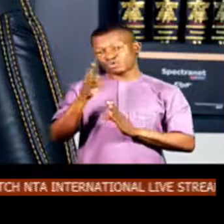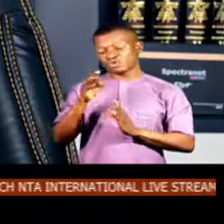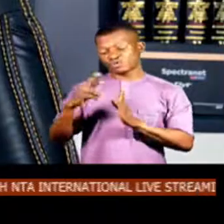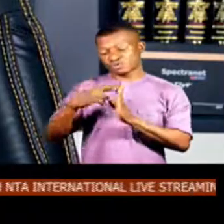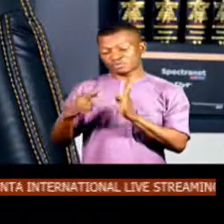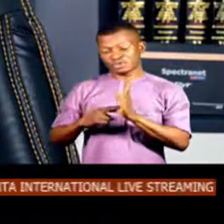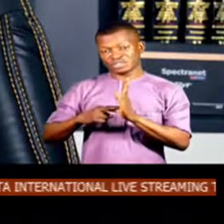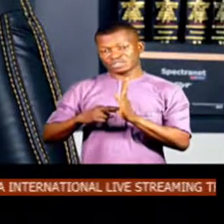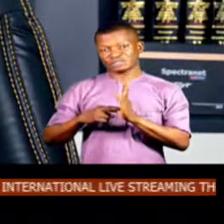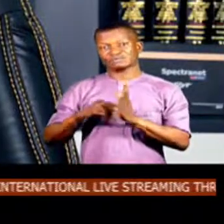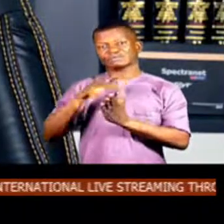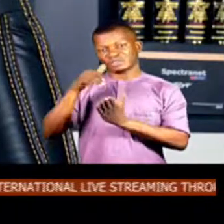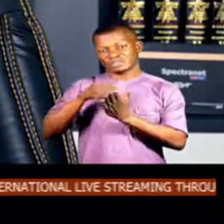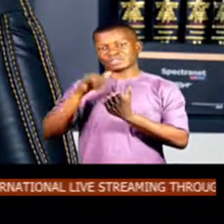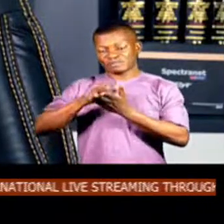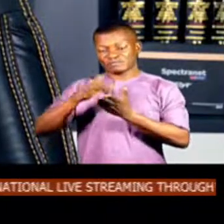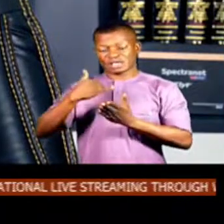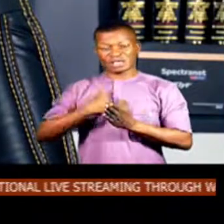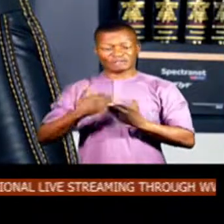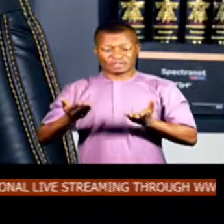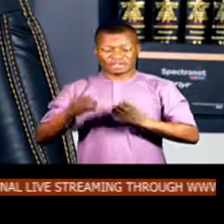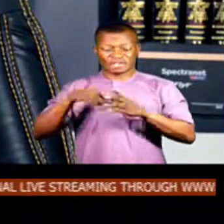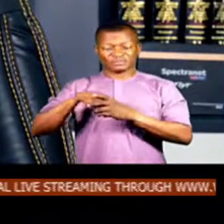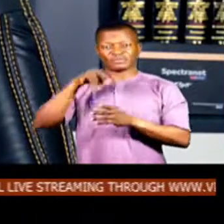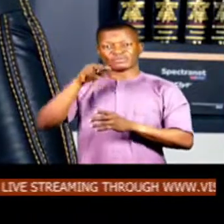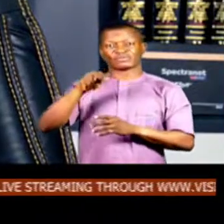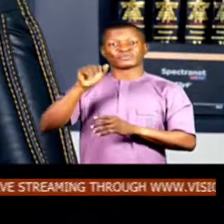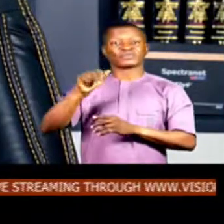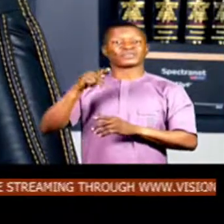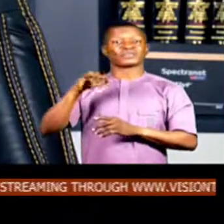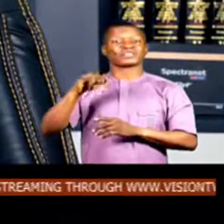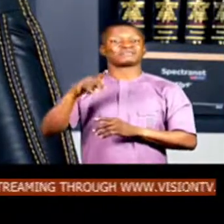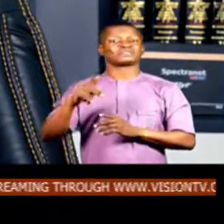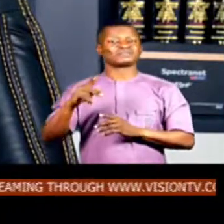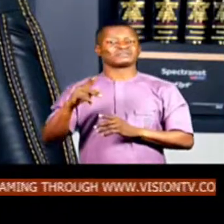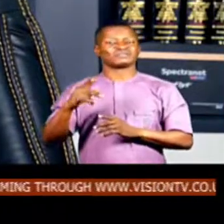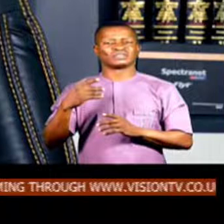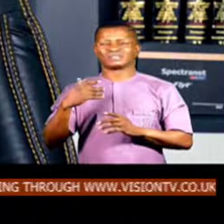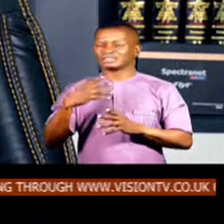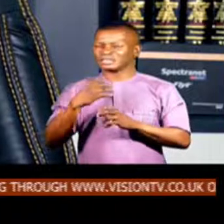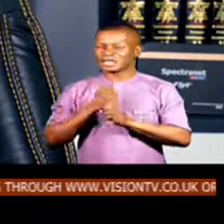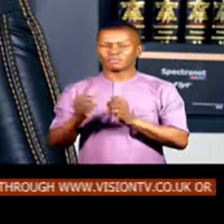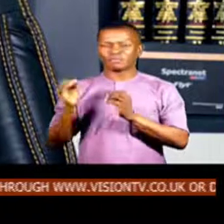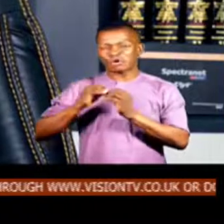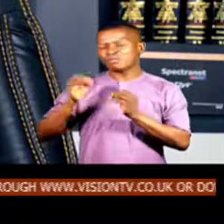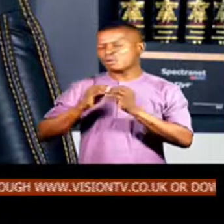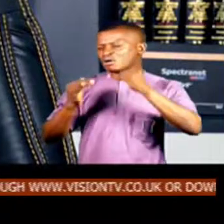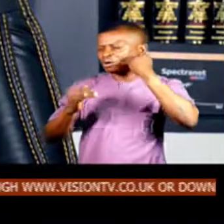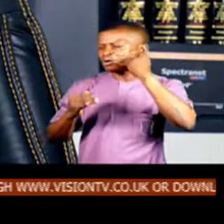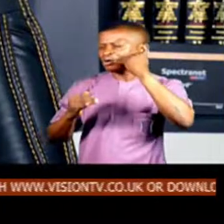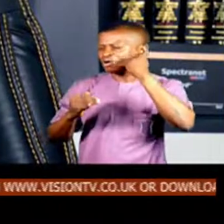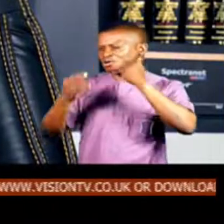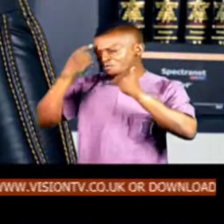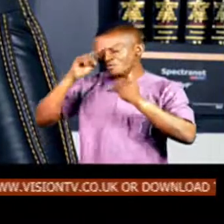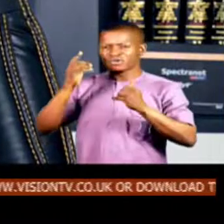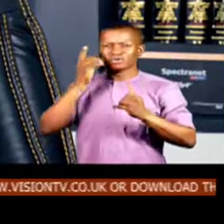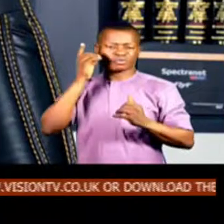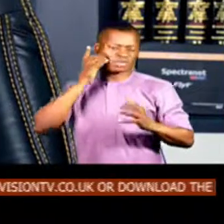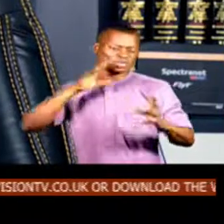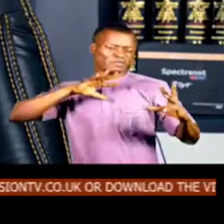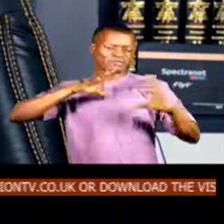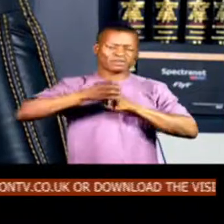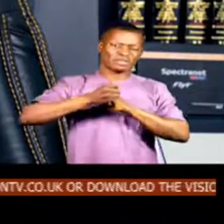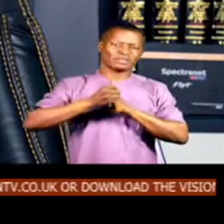the reporting channels that we have here in NAPTIP, we get more calls for domestic violence than we actually get calls